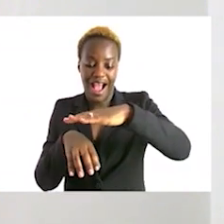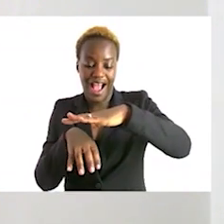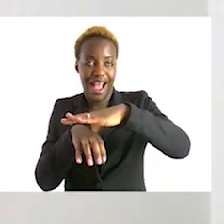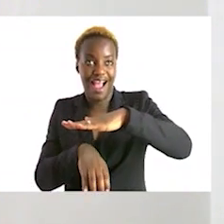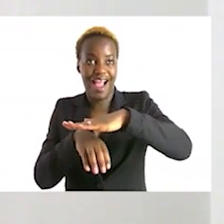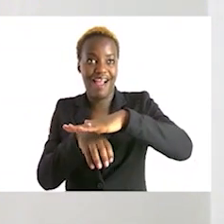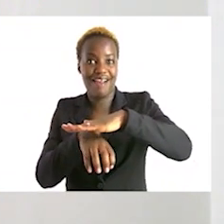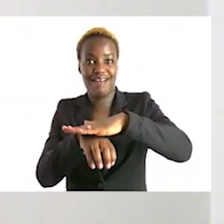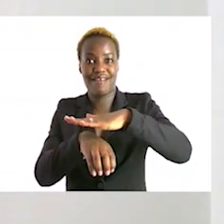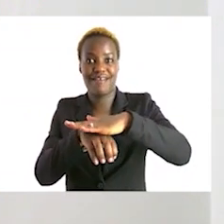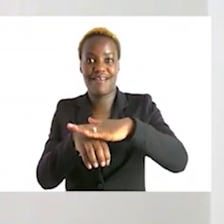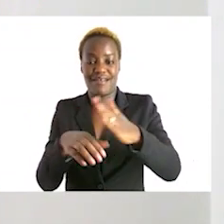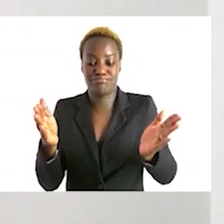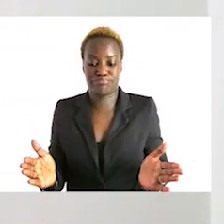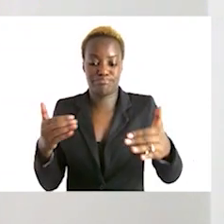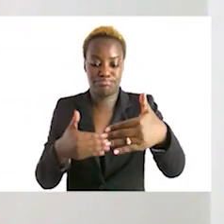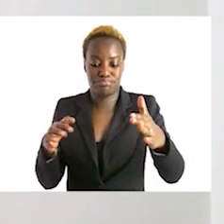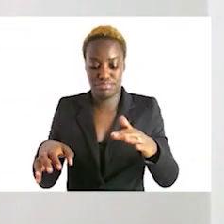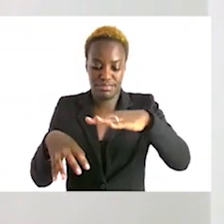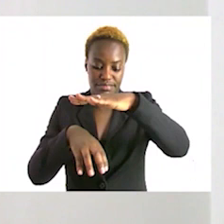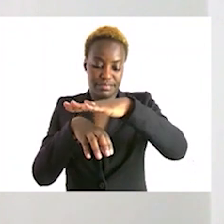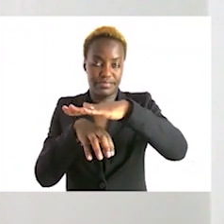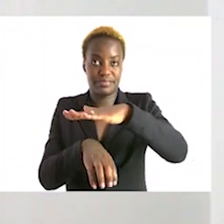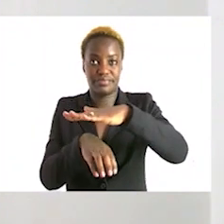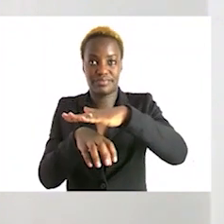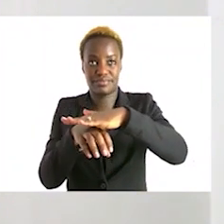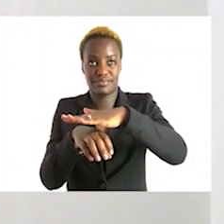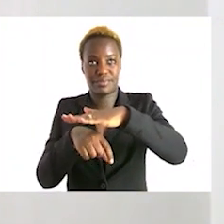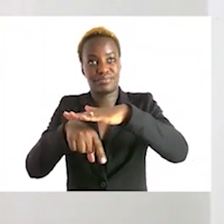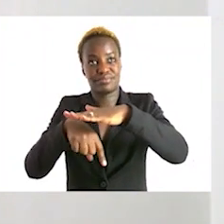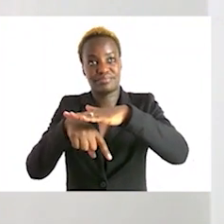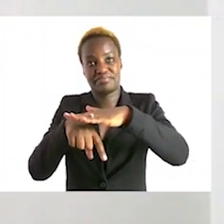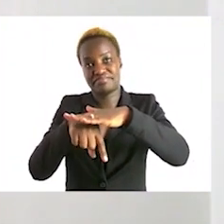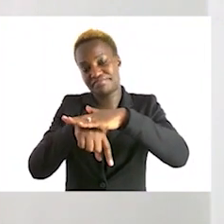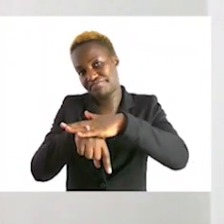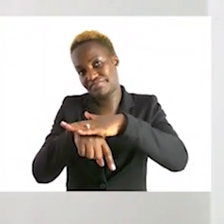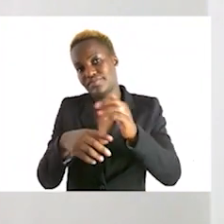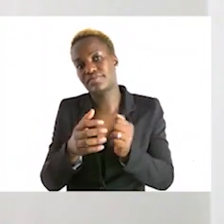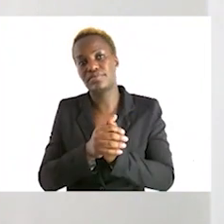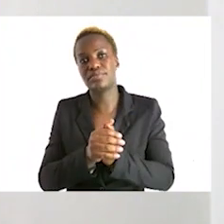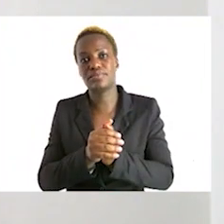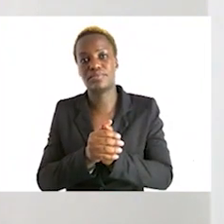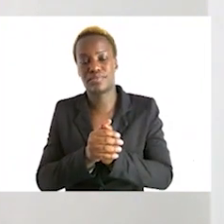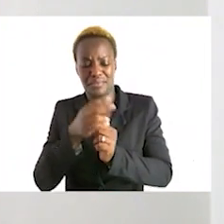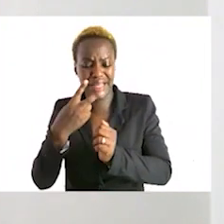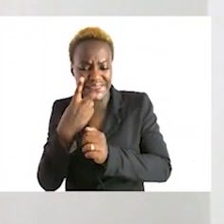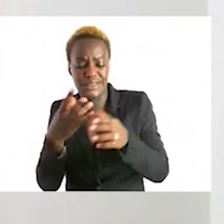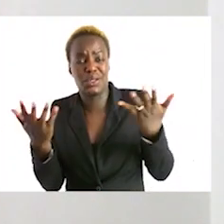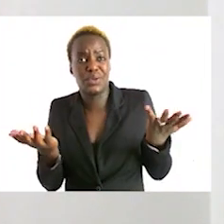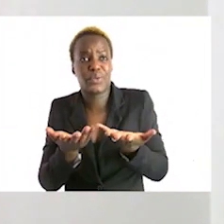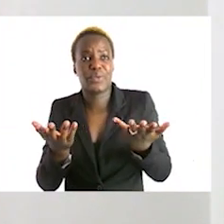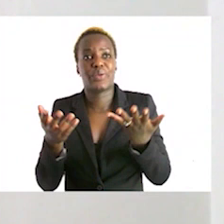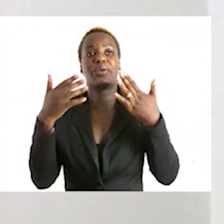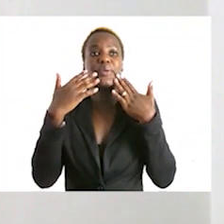underneath the box. We cannot just say the cat, the box. We have to see the position where